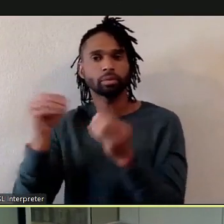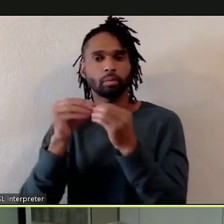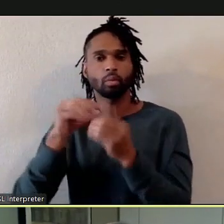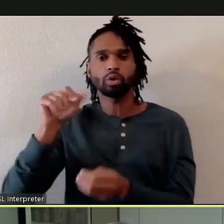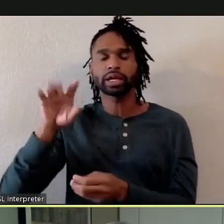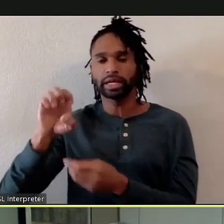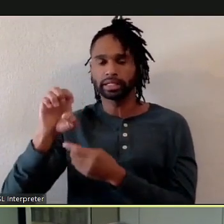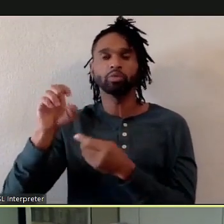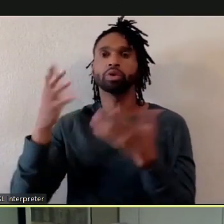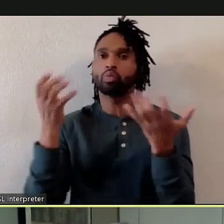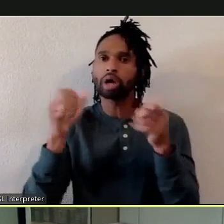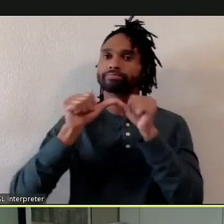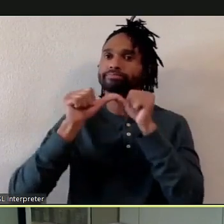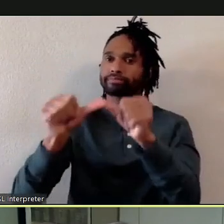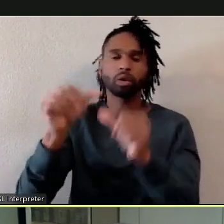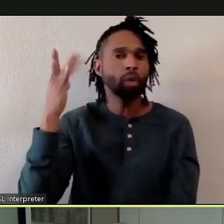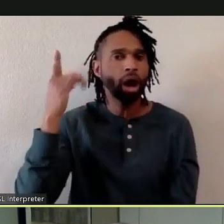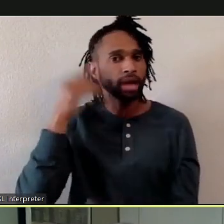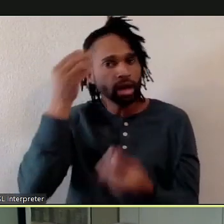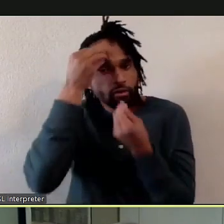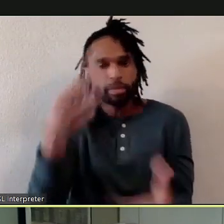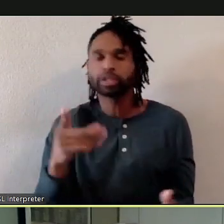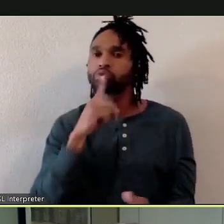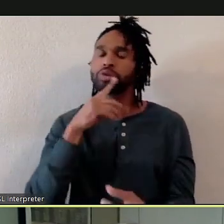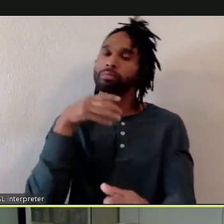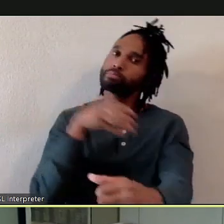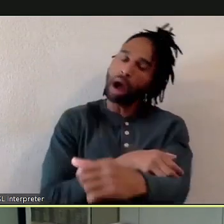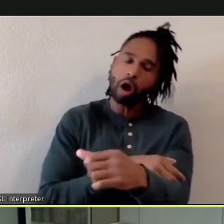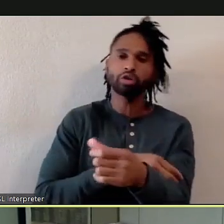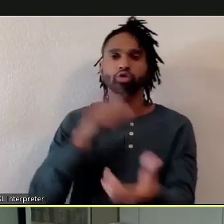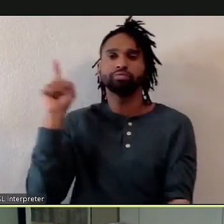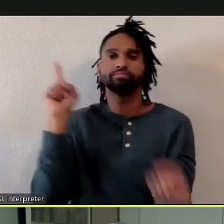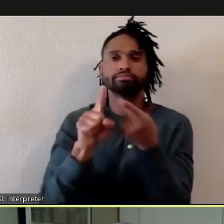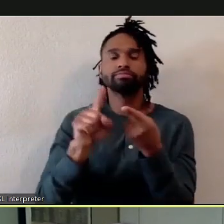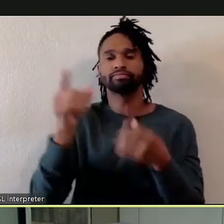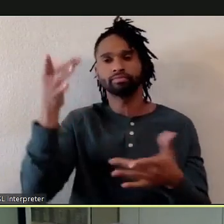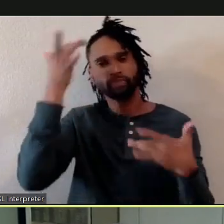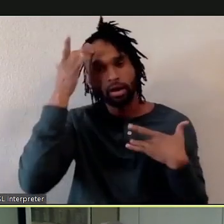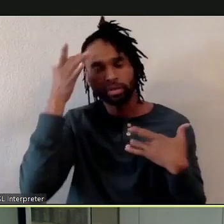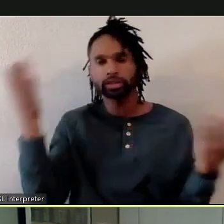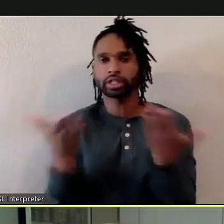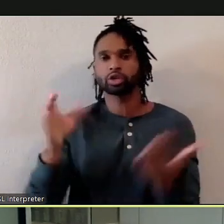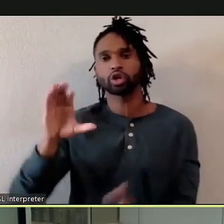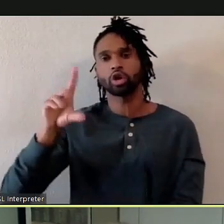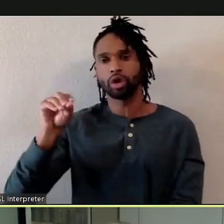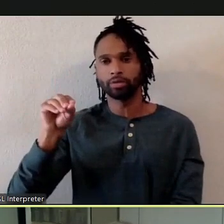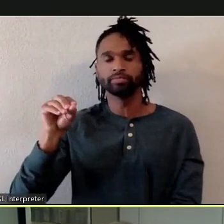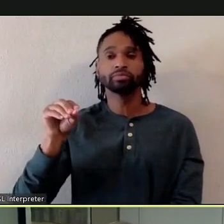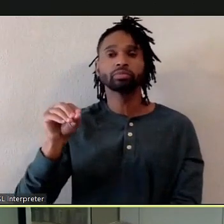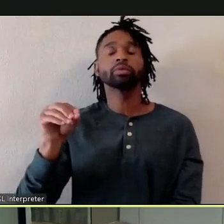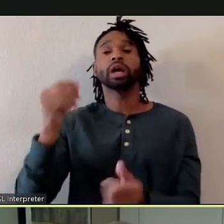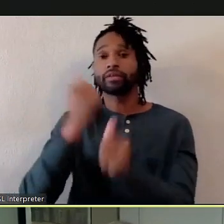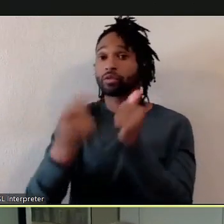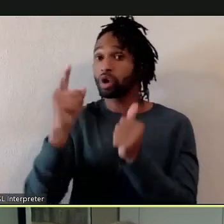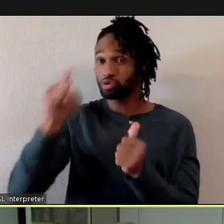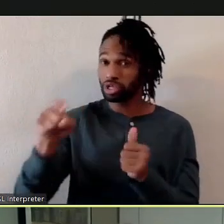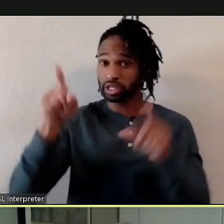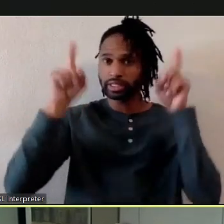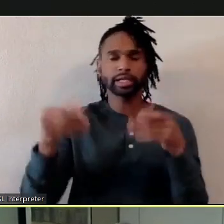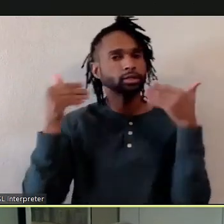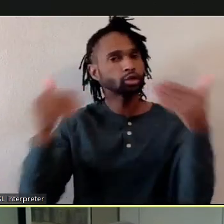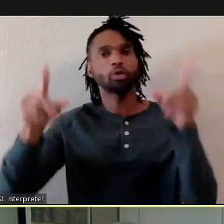that going because this information is really power to help mitigate the virus in the state. We want everyone who needs a test to get tested, and we